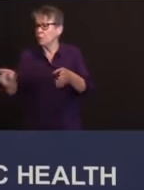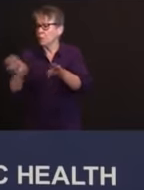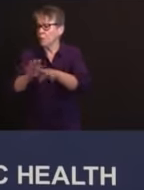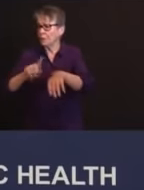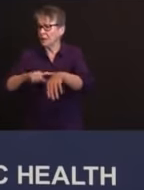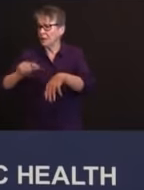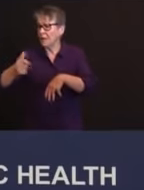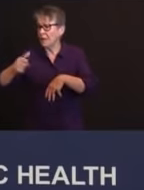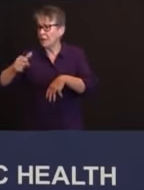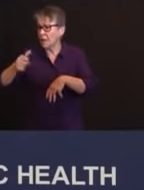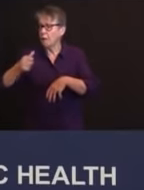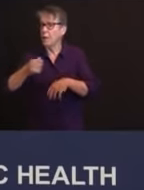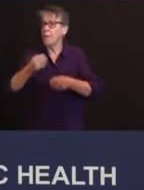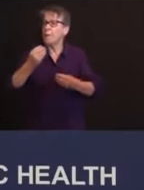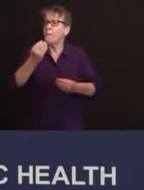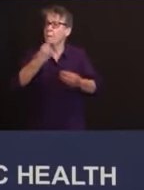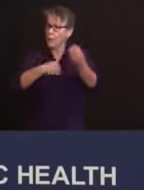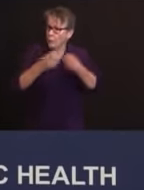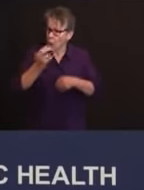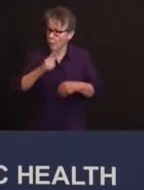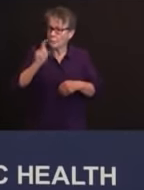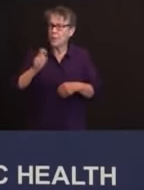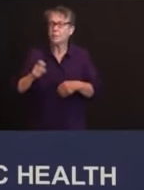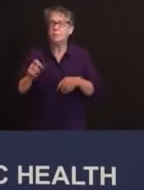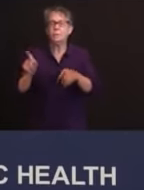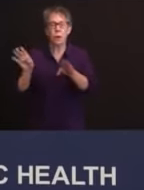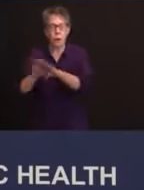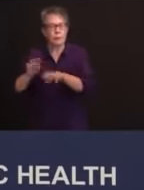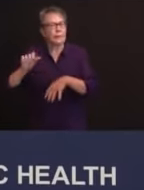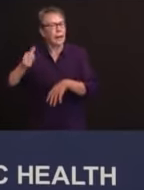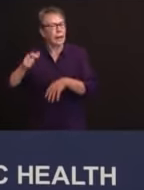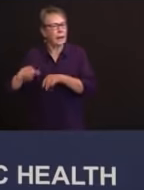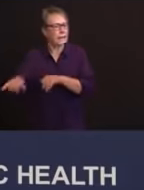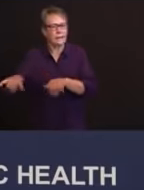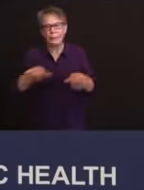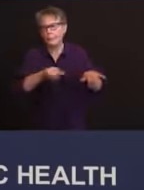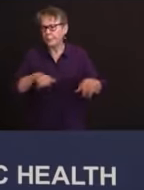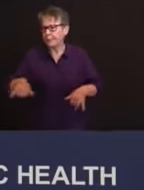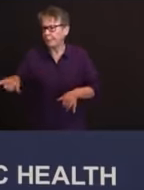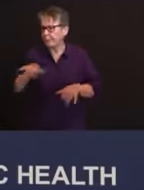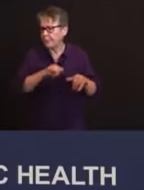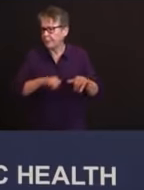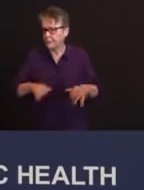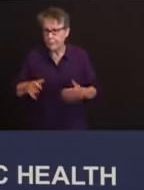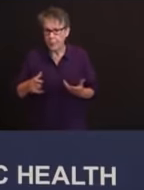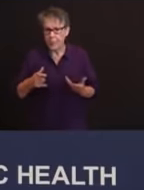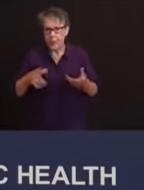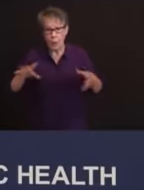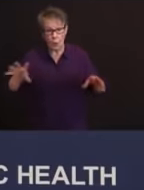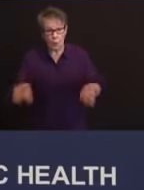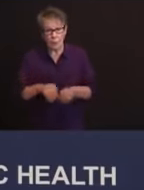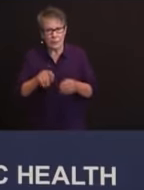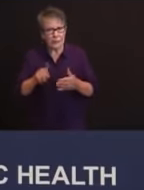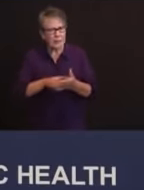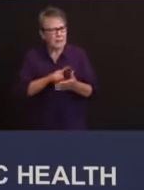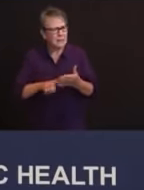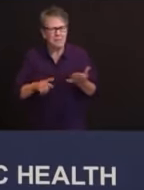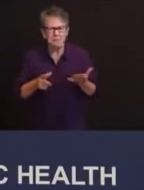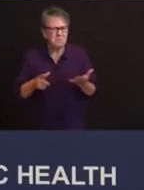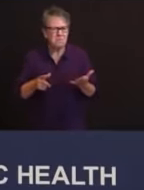Yeah. So that doesn't mean necessarily you have to cancel your wedding, but you got to probably maybe move it up a couple